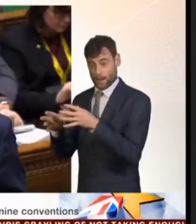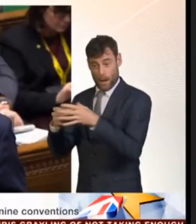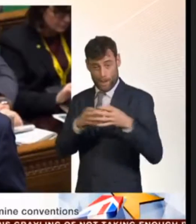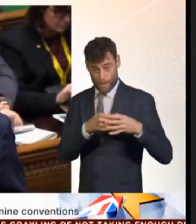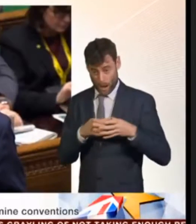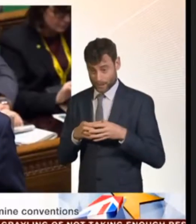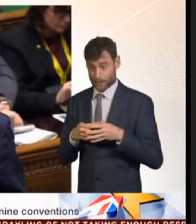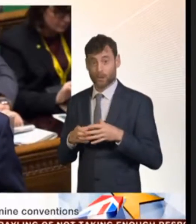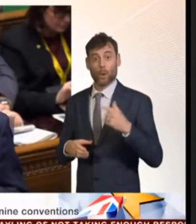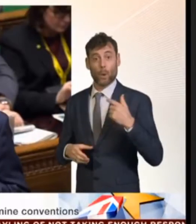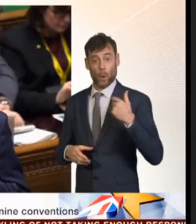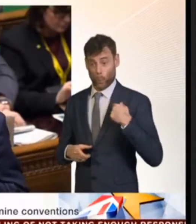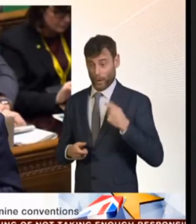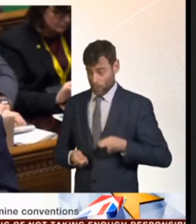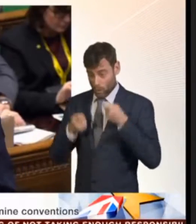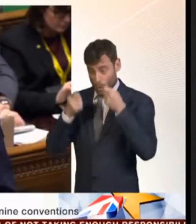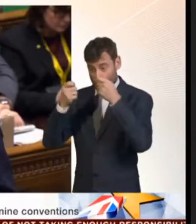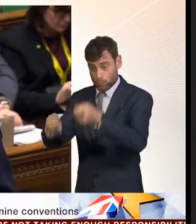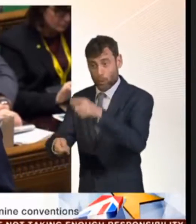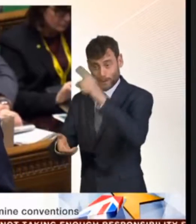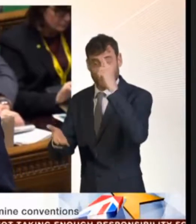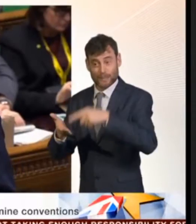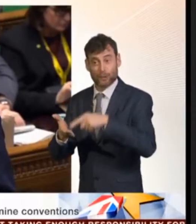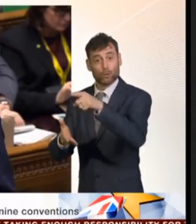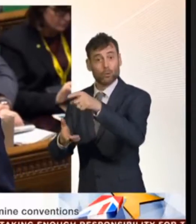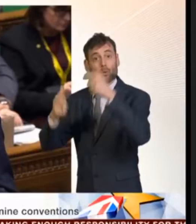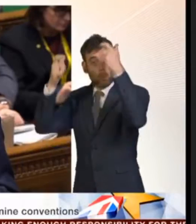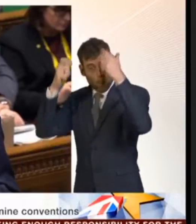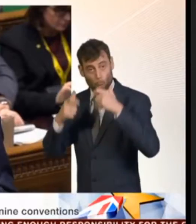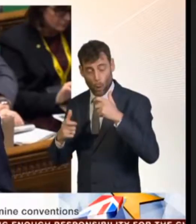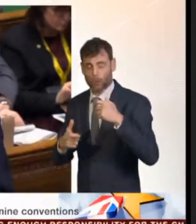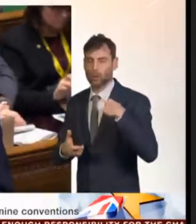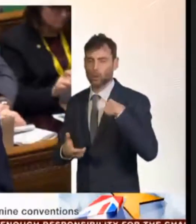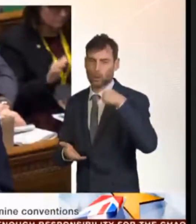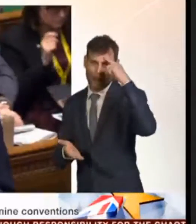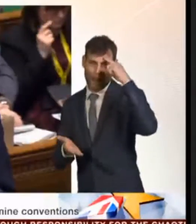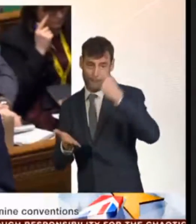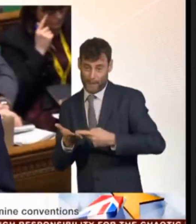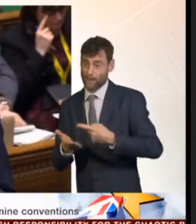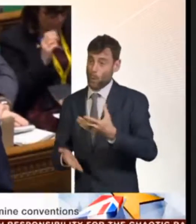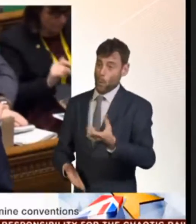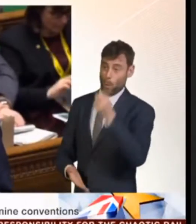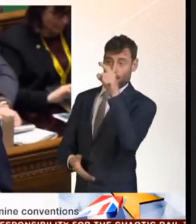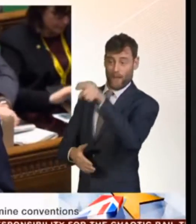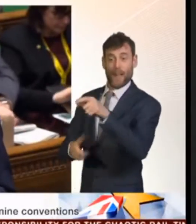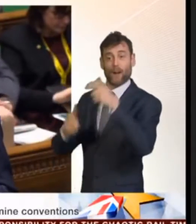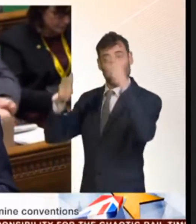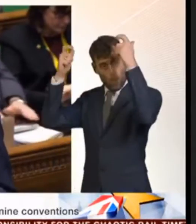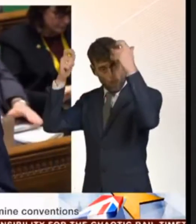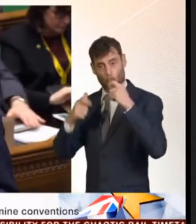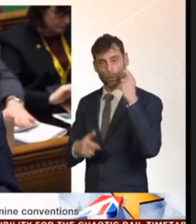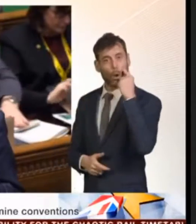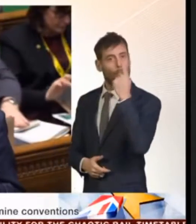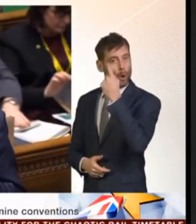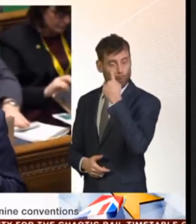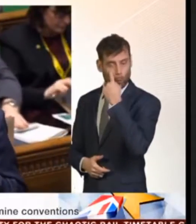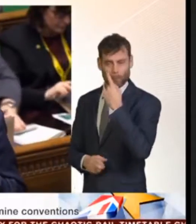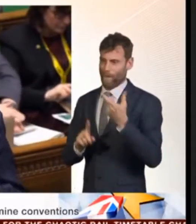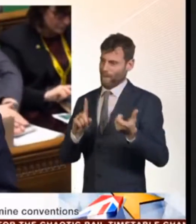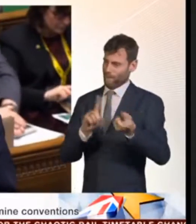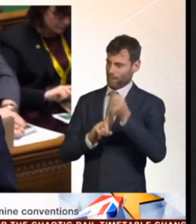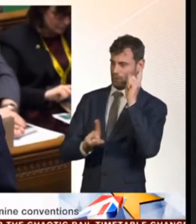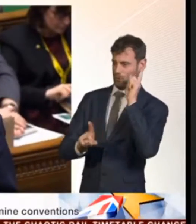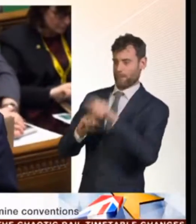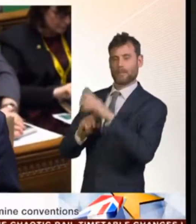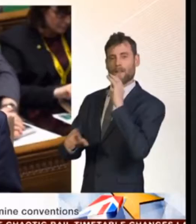that decision to the court. I believe that what they have won will prove to be a pivotal victory.